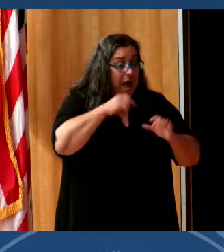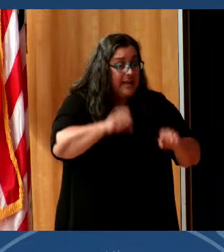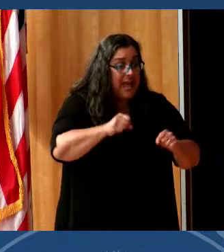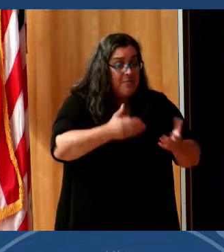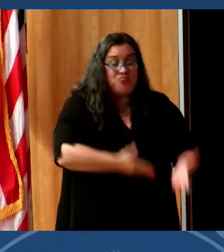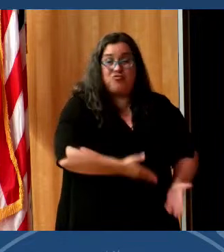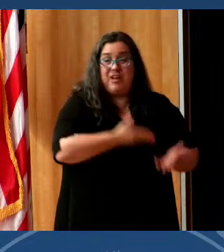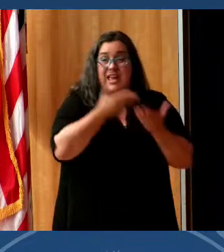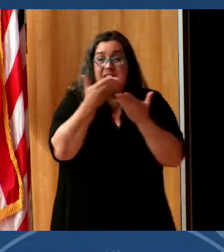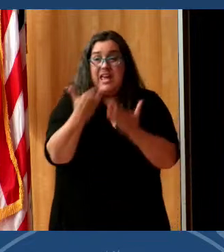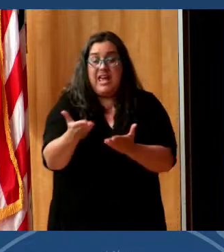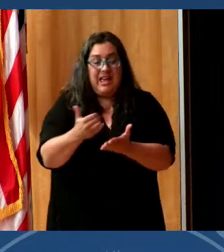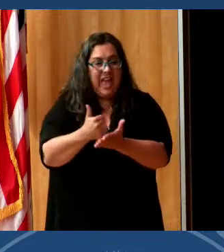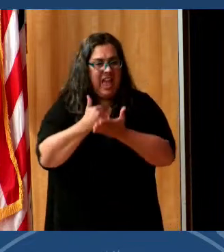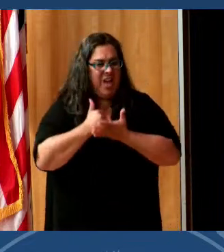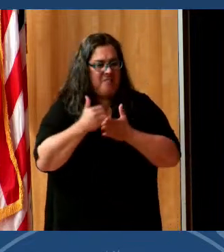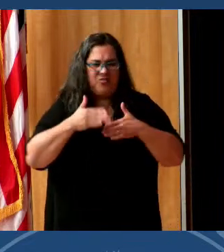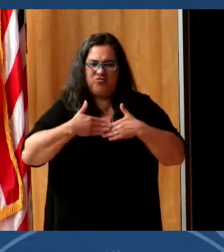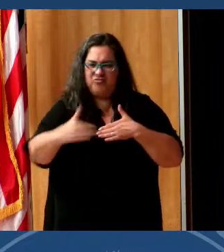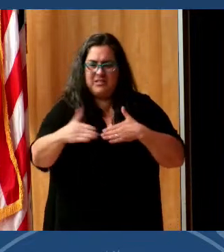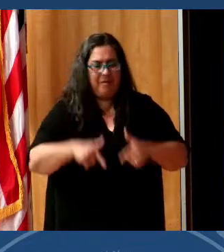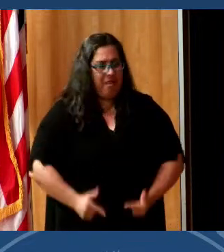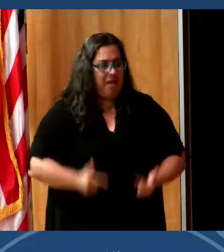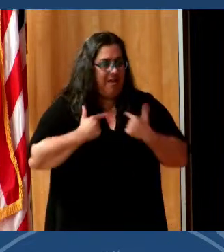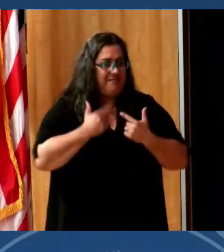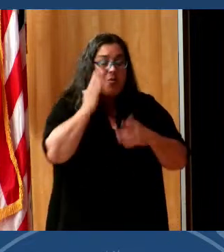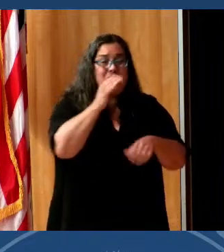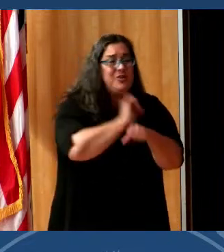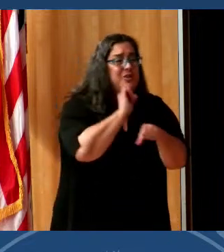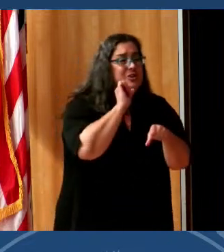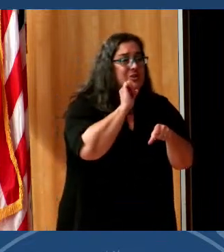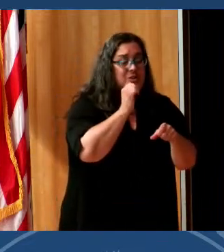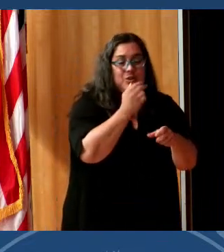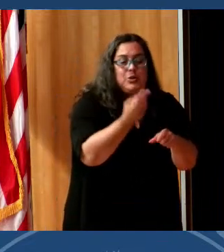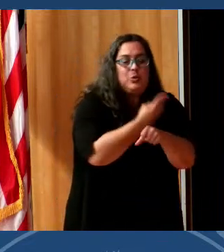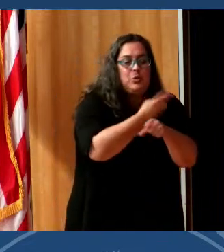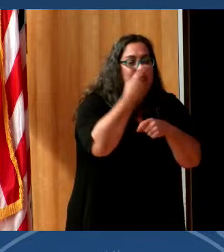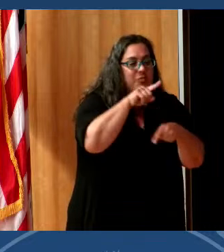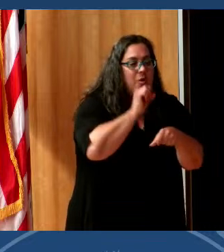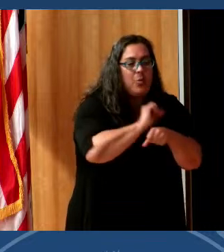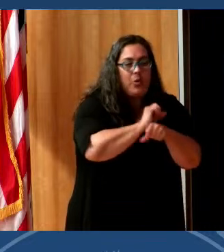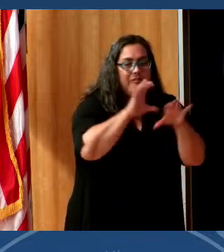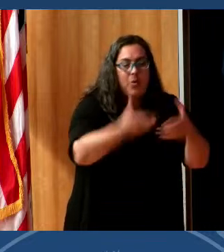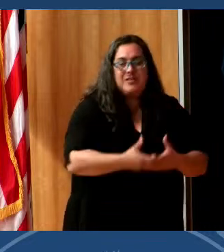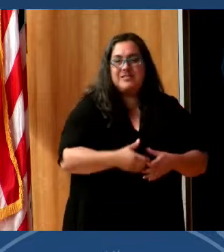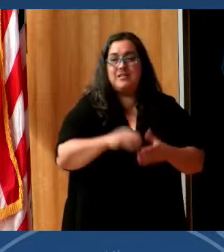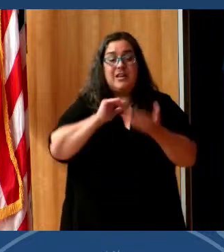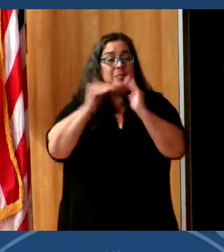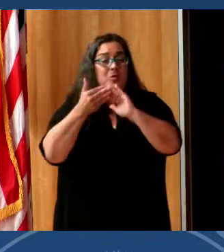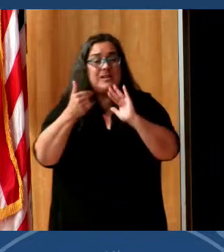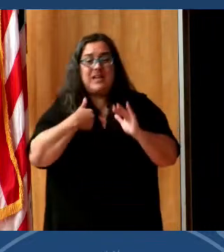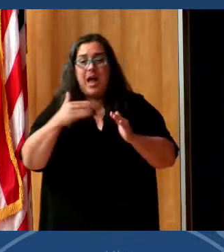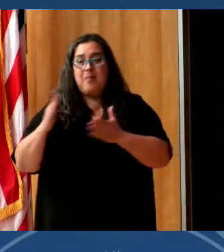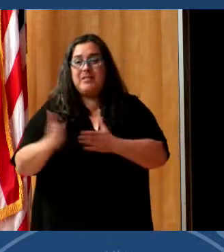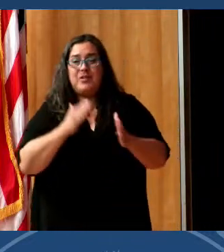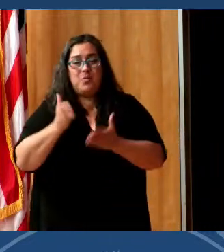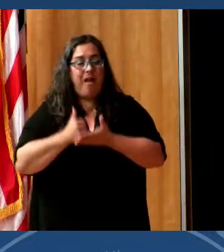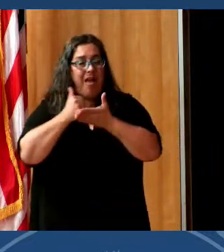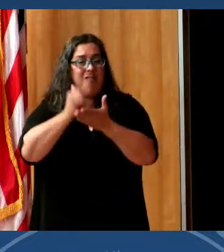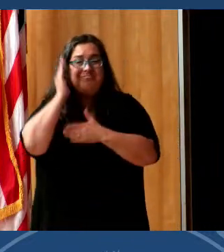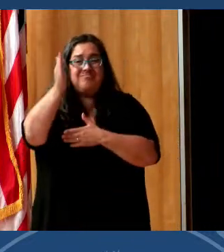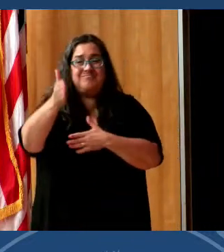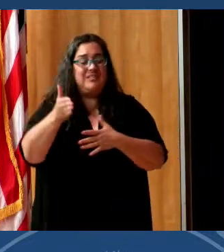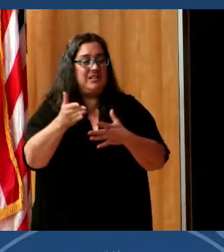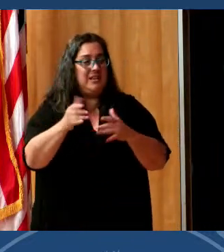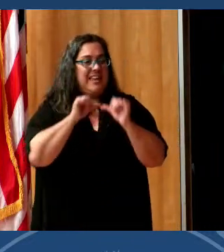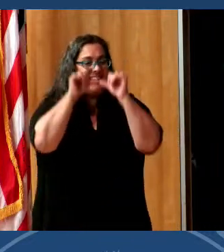rest of my life. I will use them in workforces that I will join, communities that I plan to help, and even plan